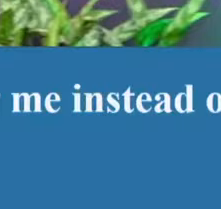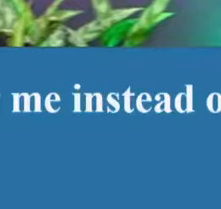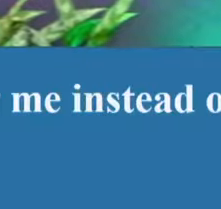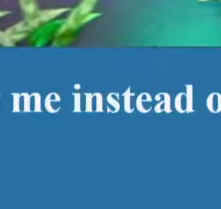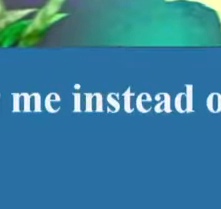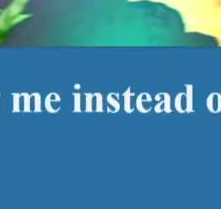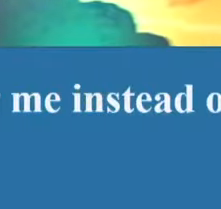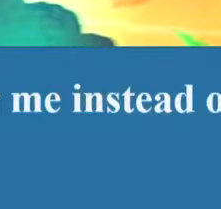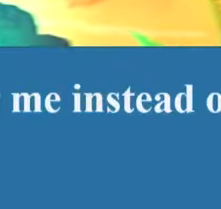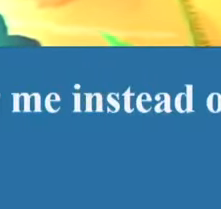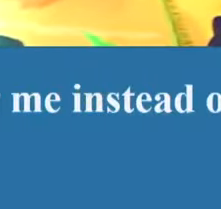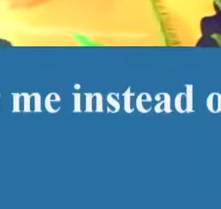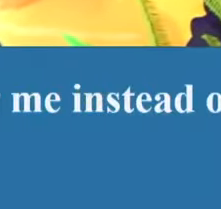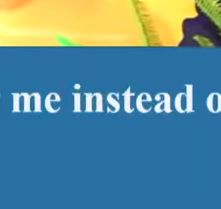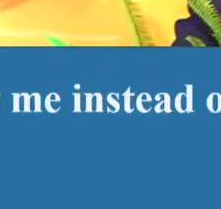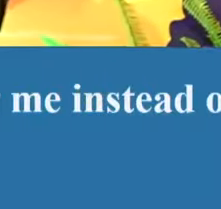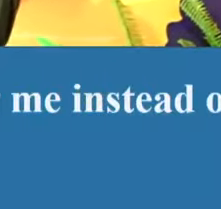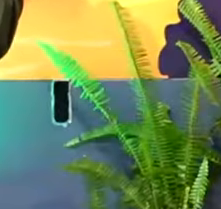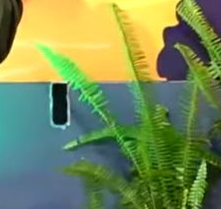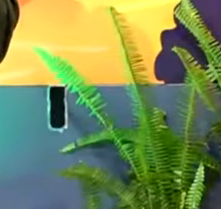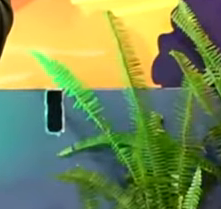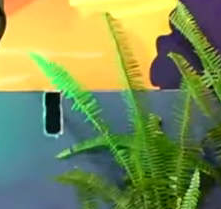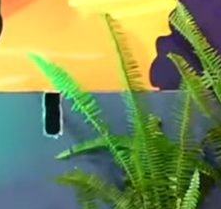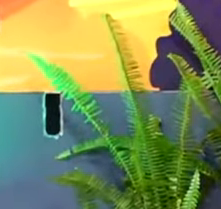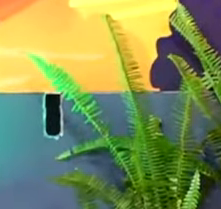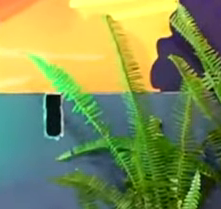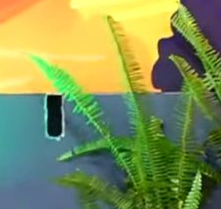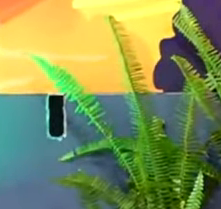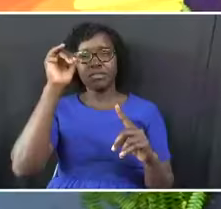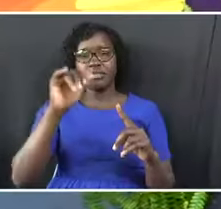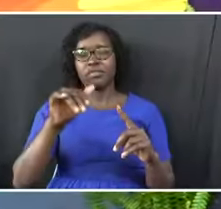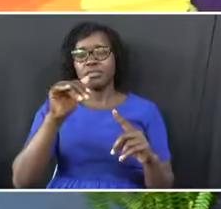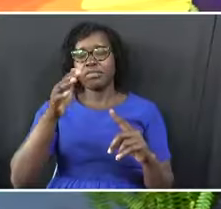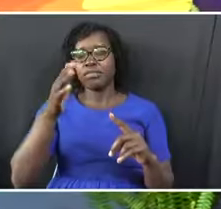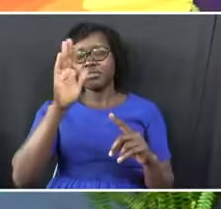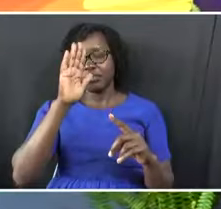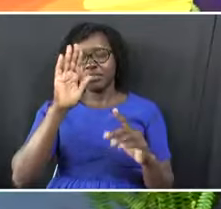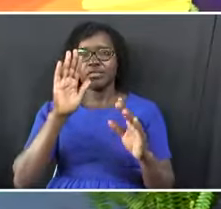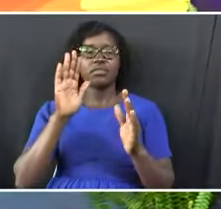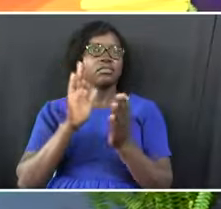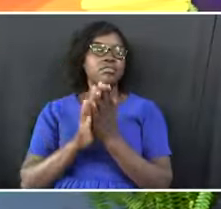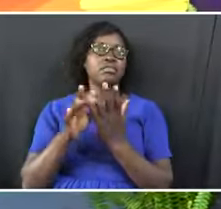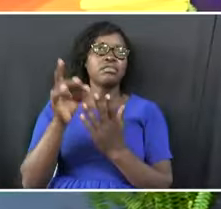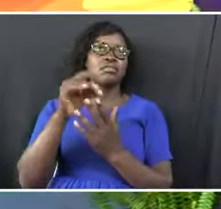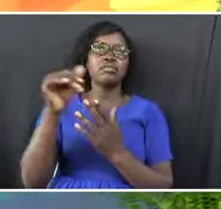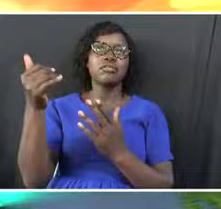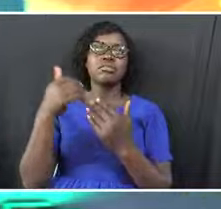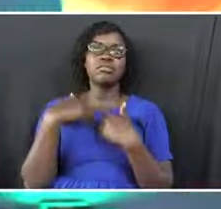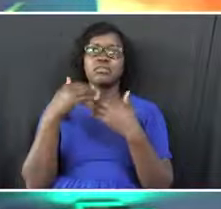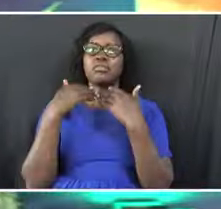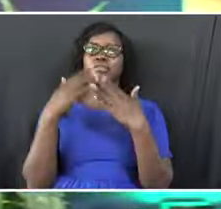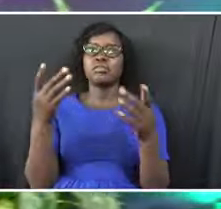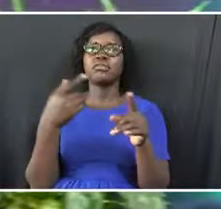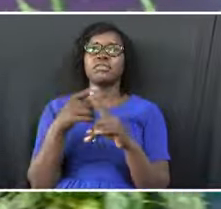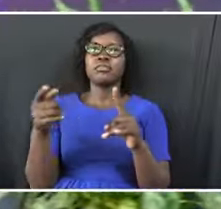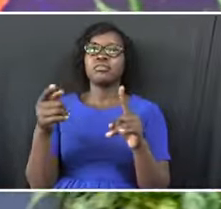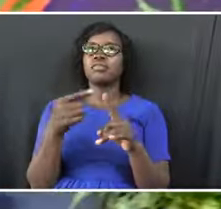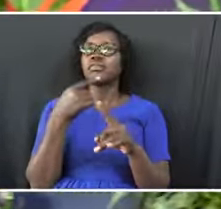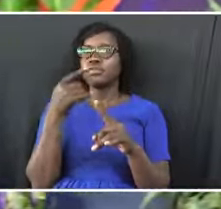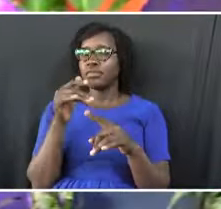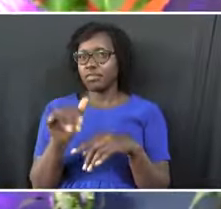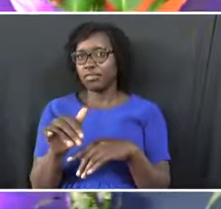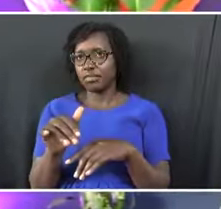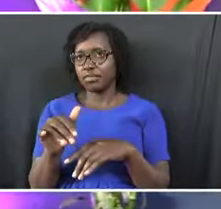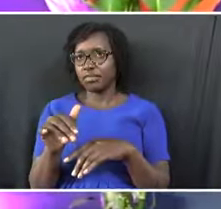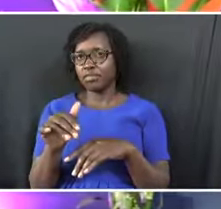Cain killed his brother Abel, he thought that God had learned out of options. But I want to just say